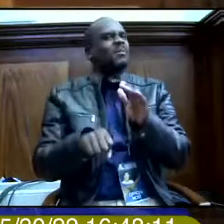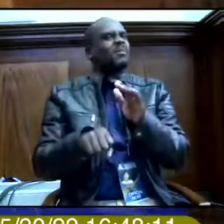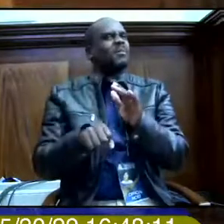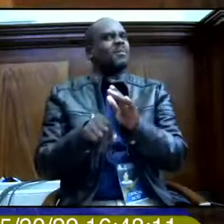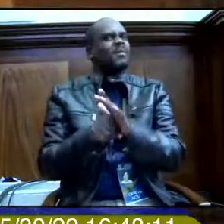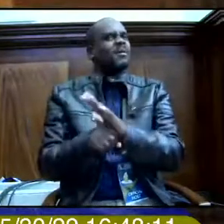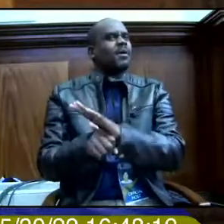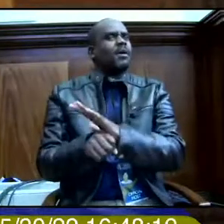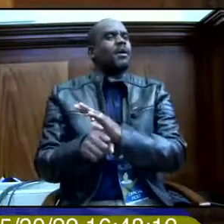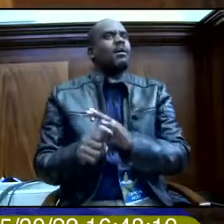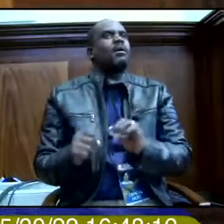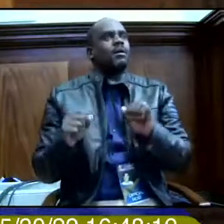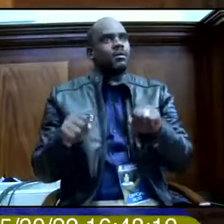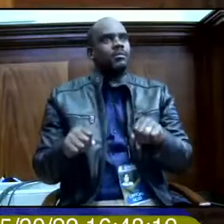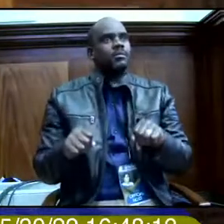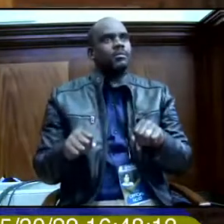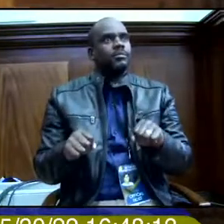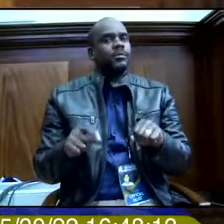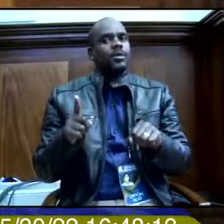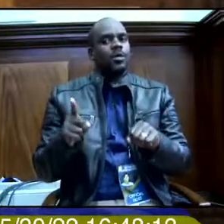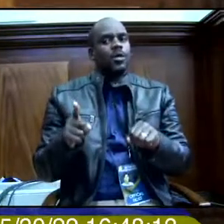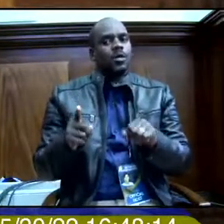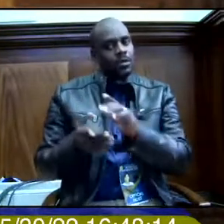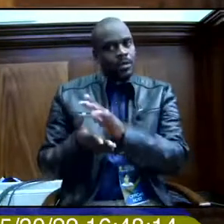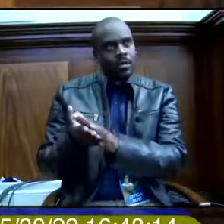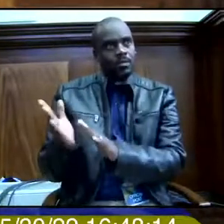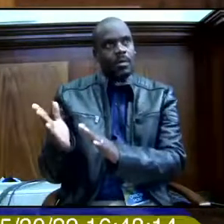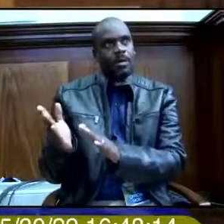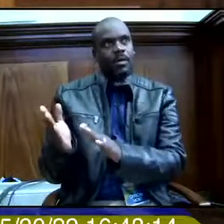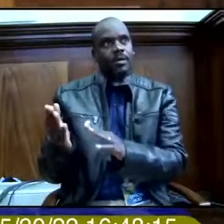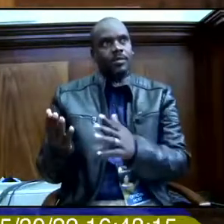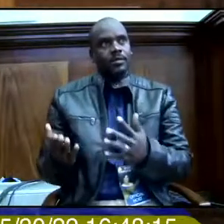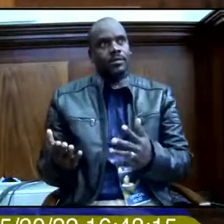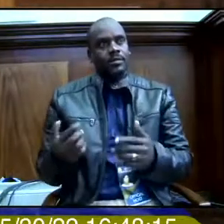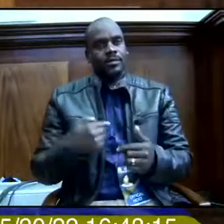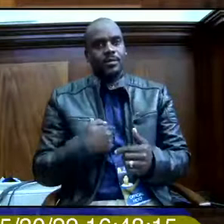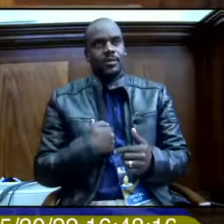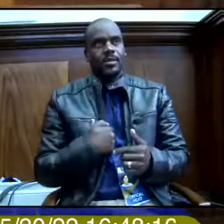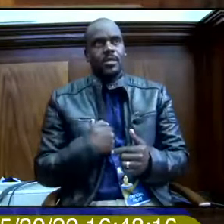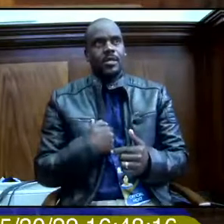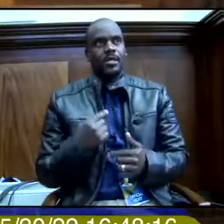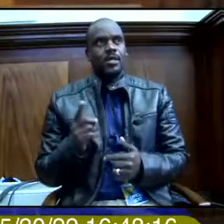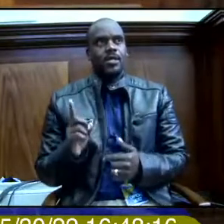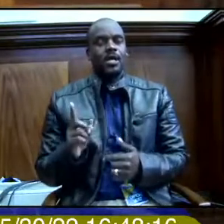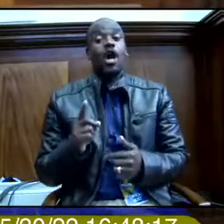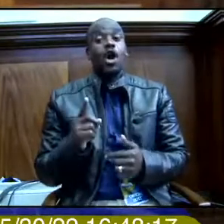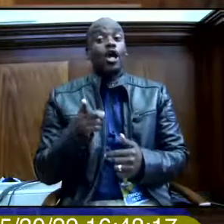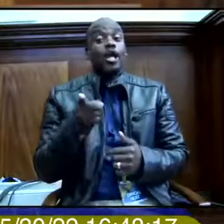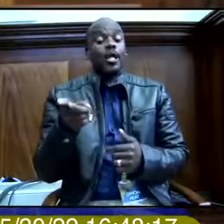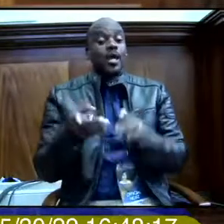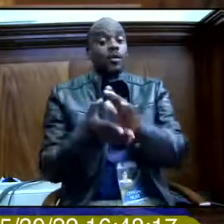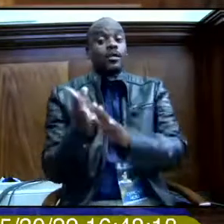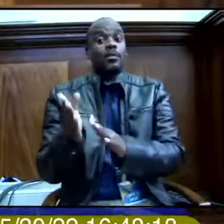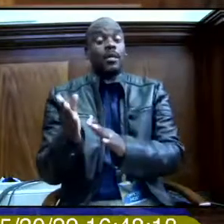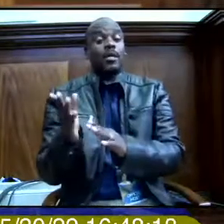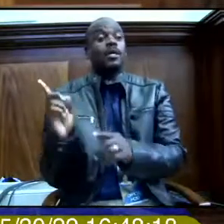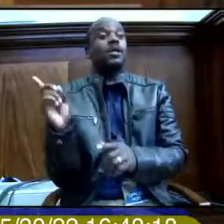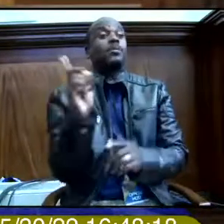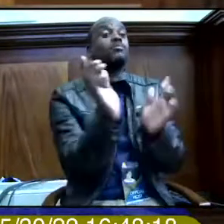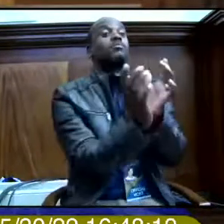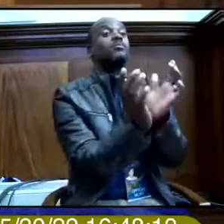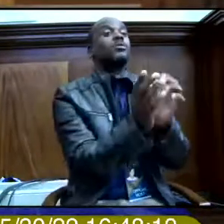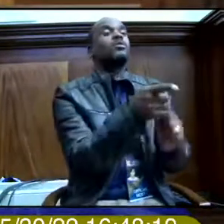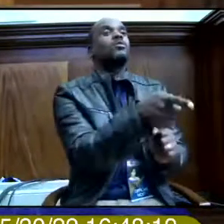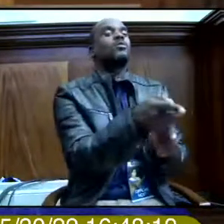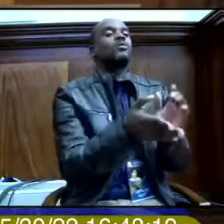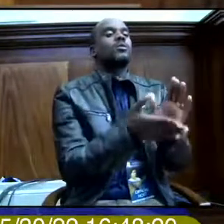municipalities so she had to leave and and attend that meeting unfortunately it was